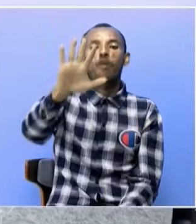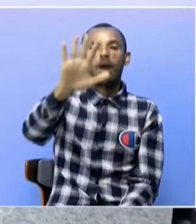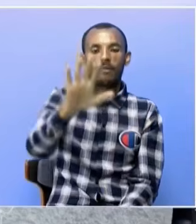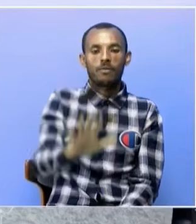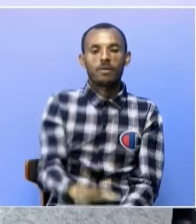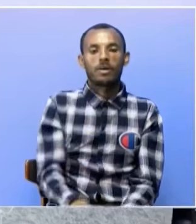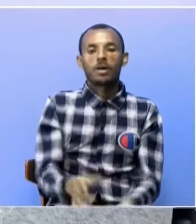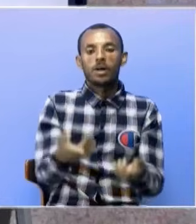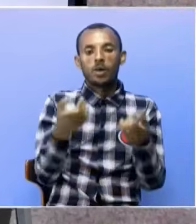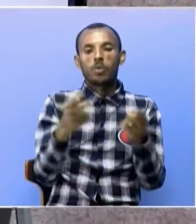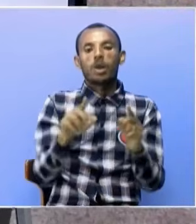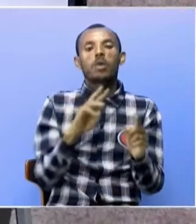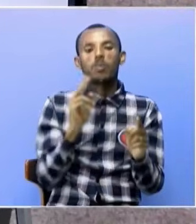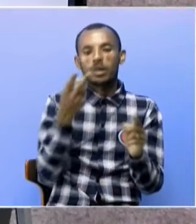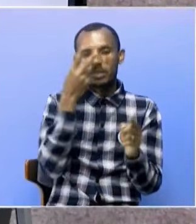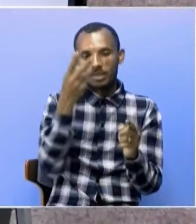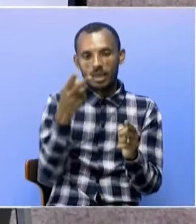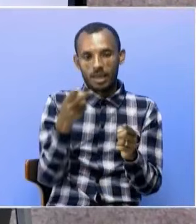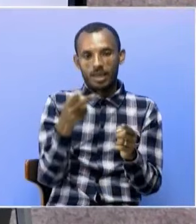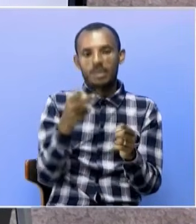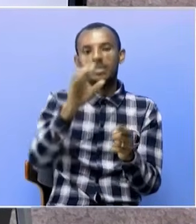When we come to the C part,